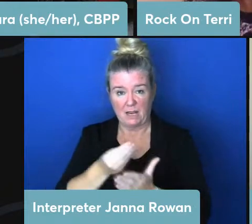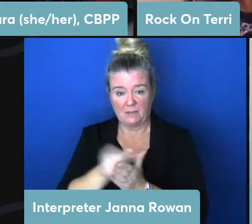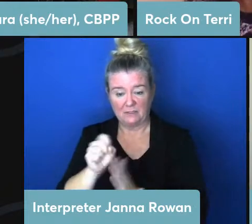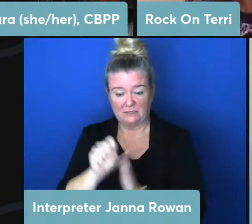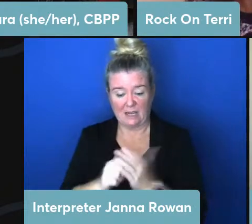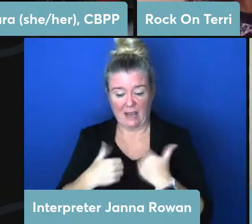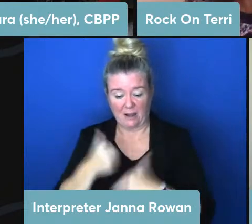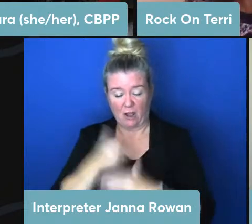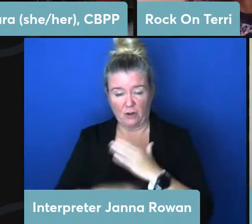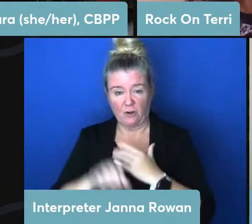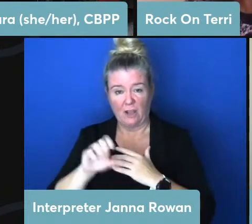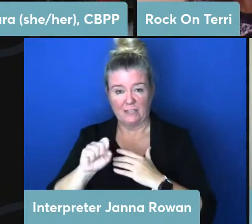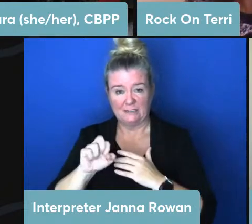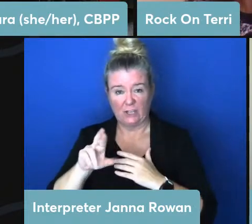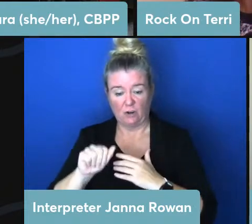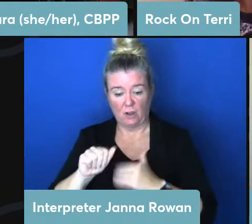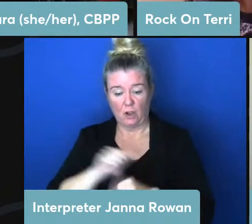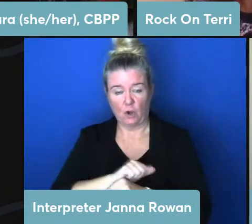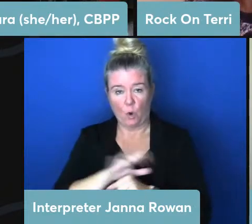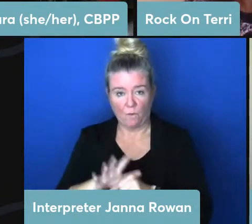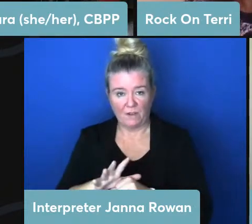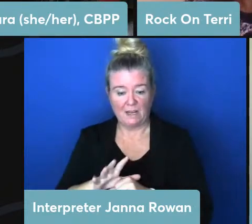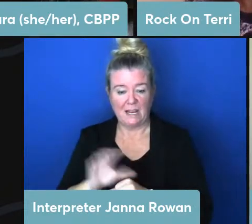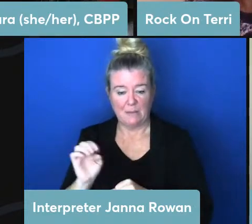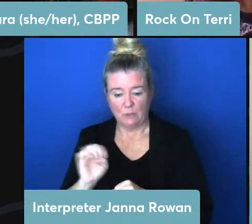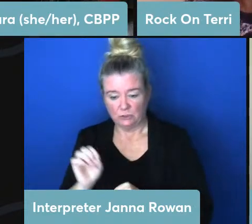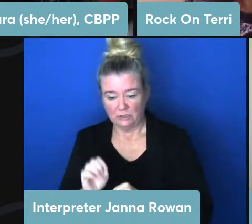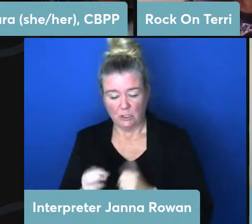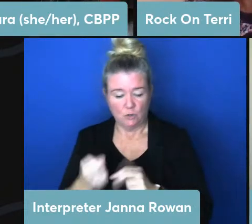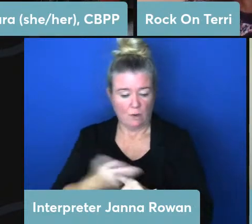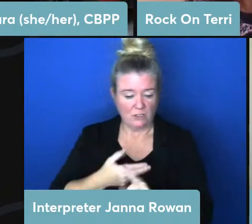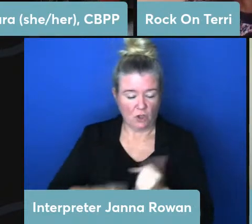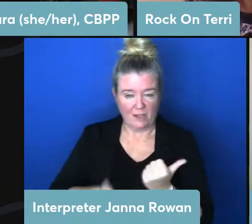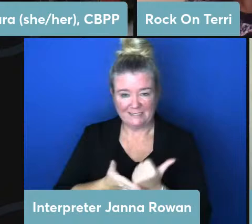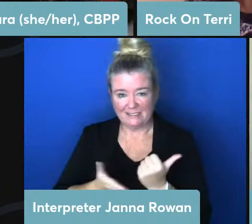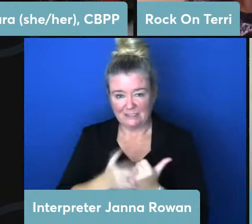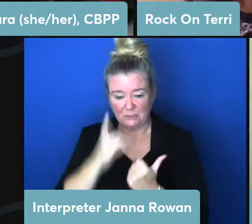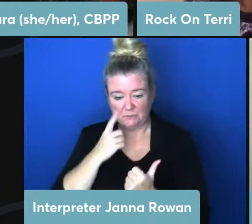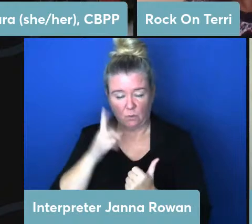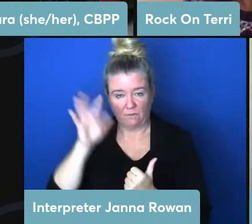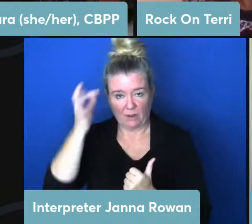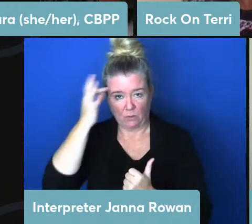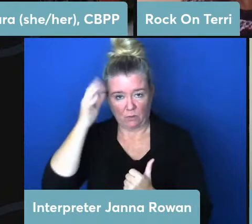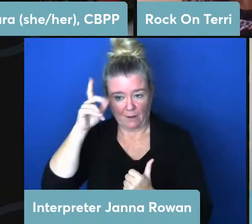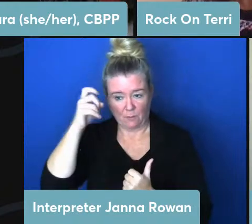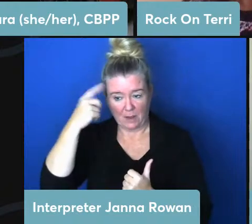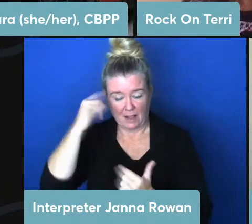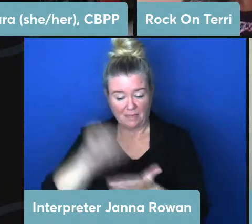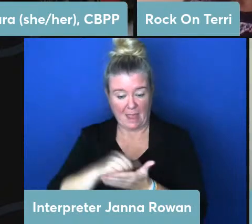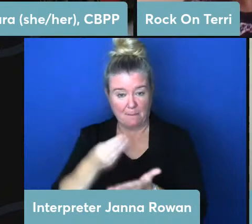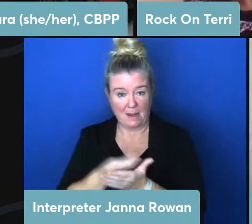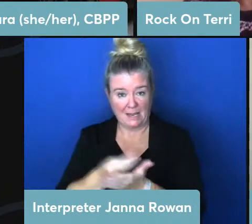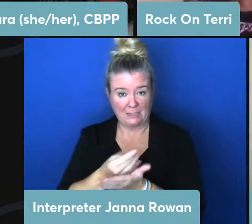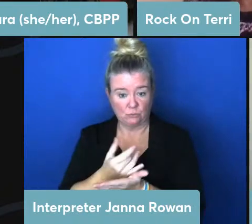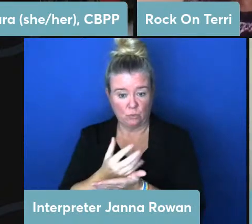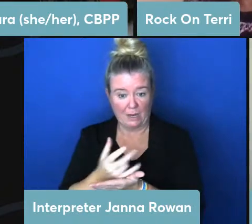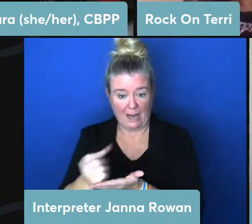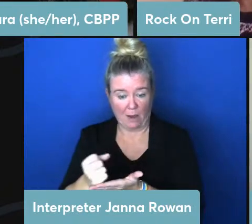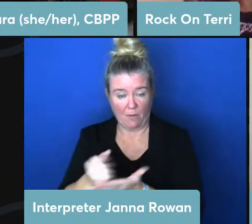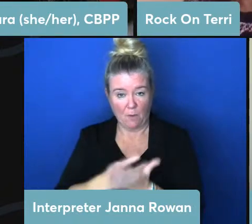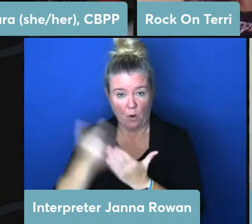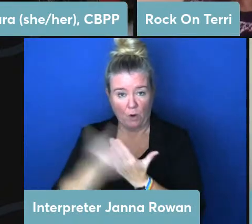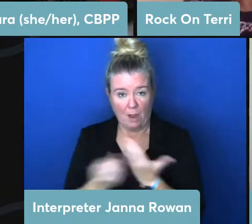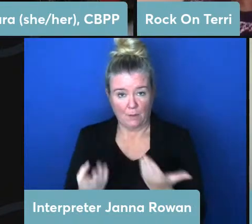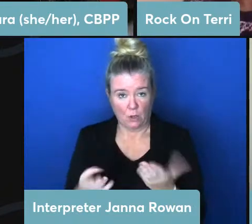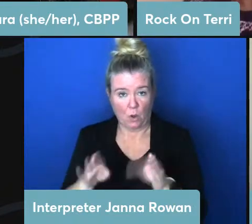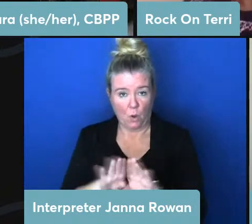its CERA, its COVID emergency rental assistance funding from the federal government is running out. The portal closed last week. And